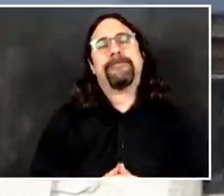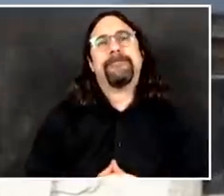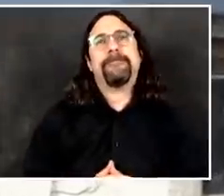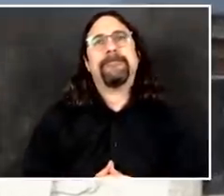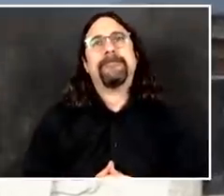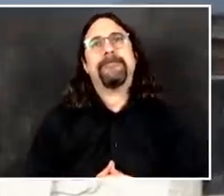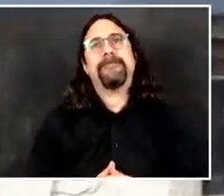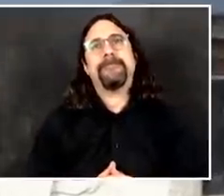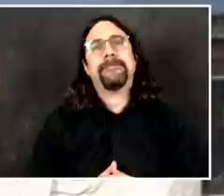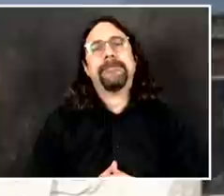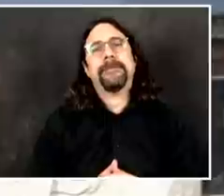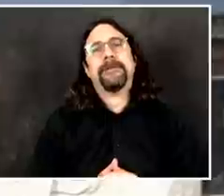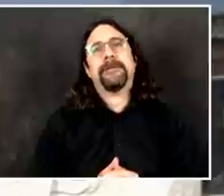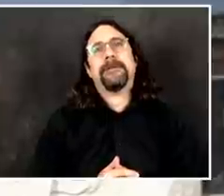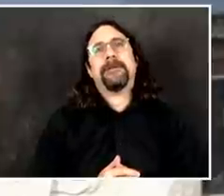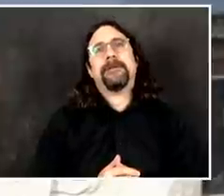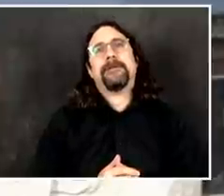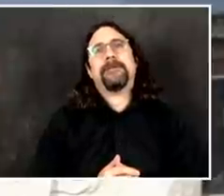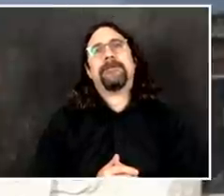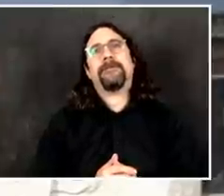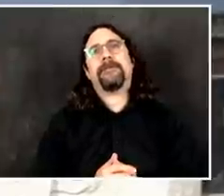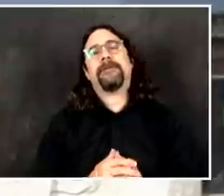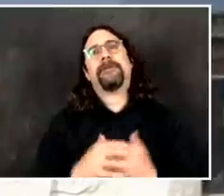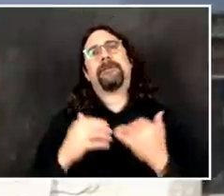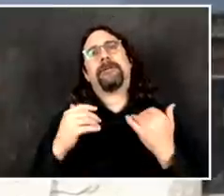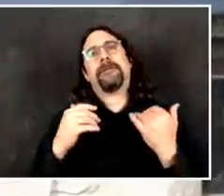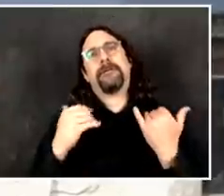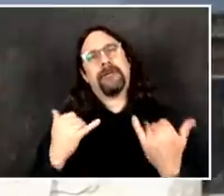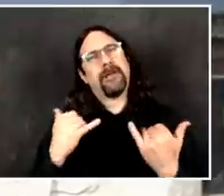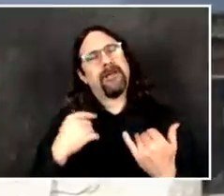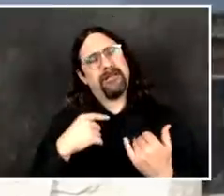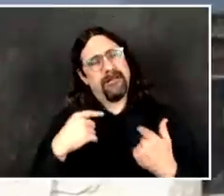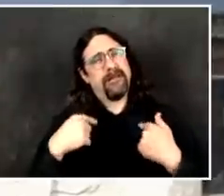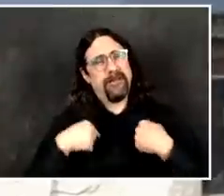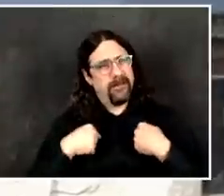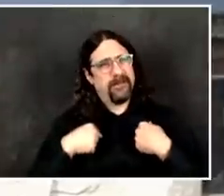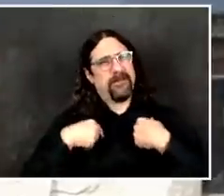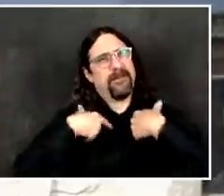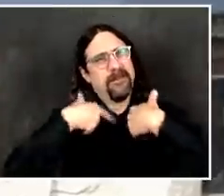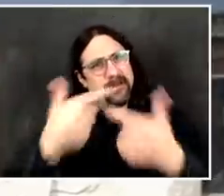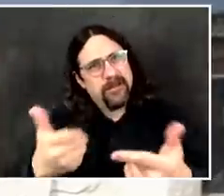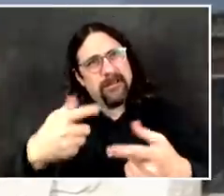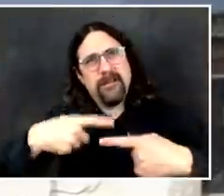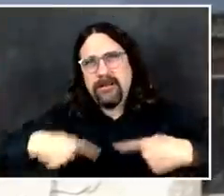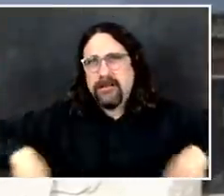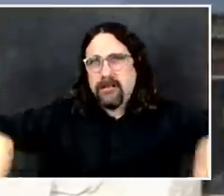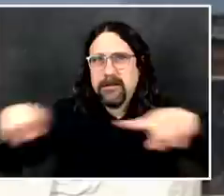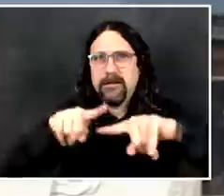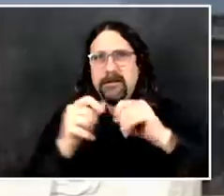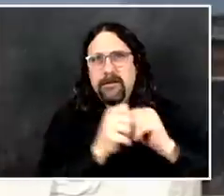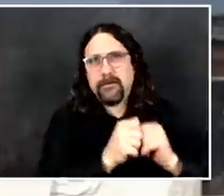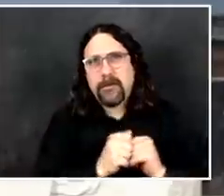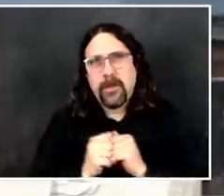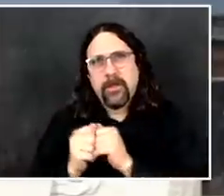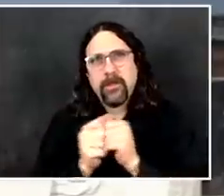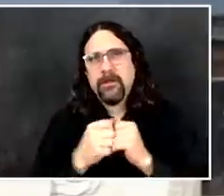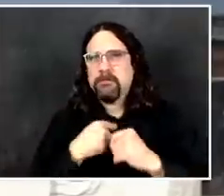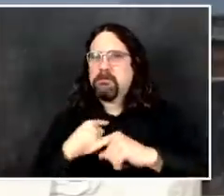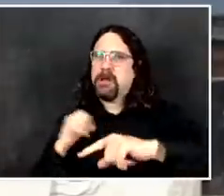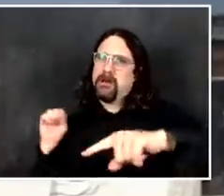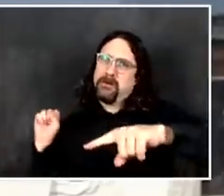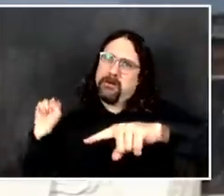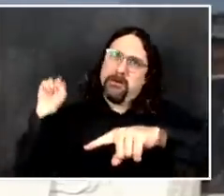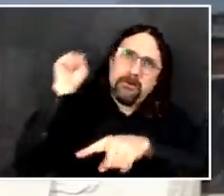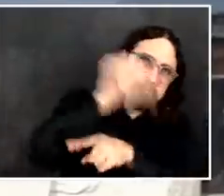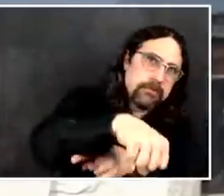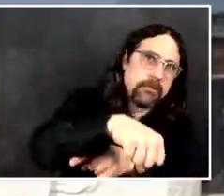from all of those who went before, but particularly those extraordinary, noble Holocaust survivors. They're teaching us a lesson right now